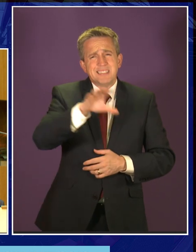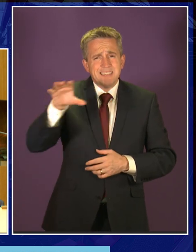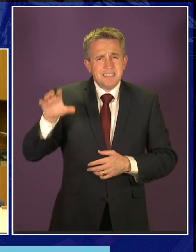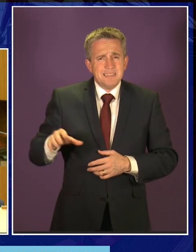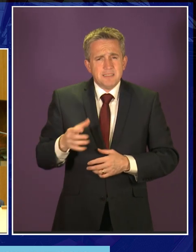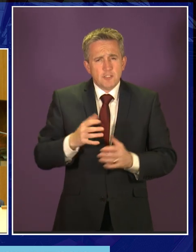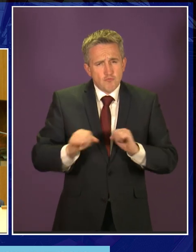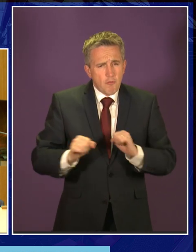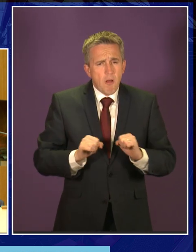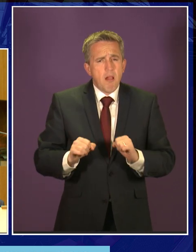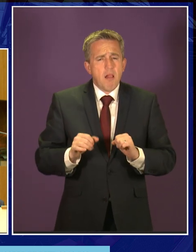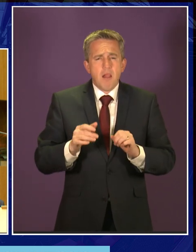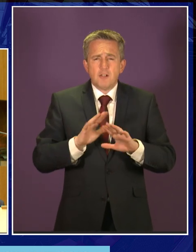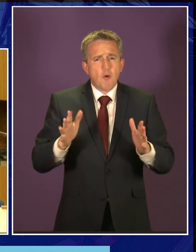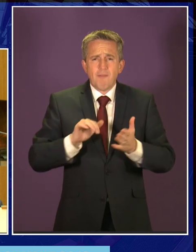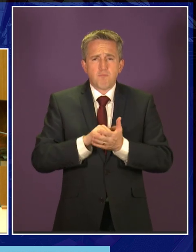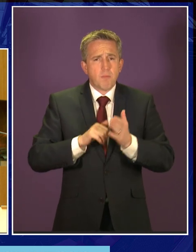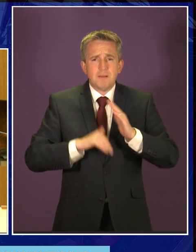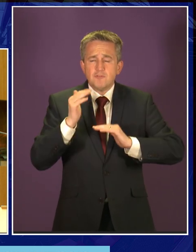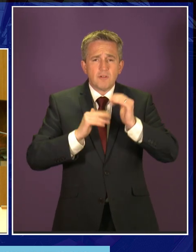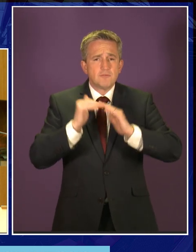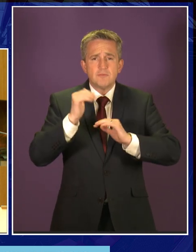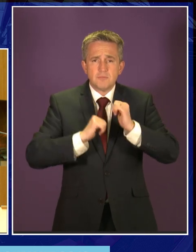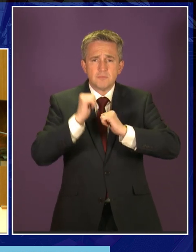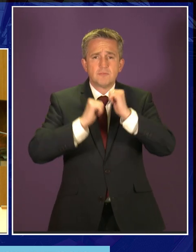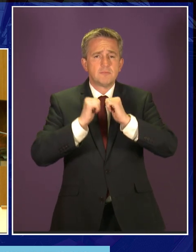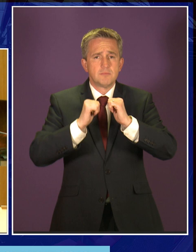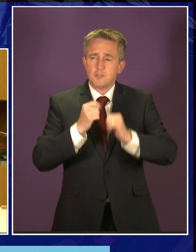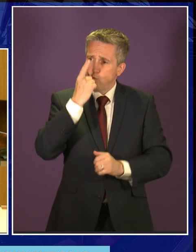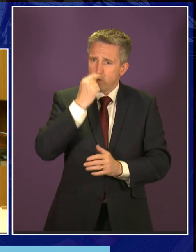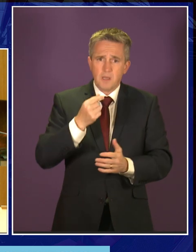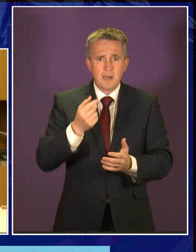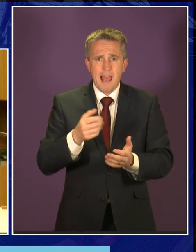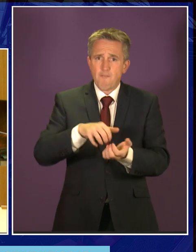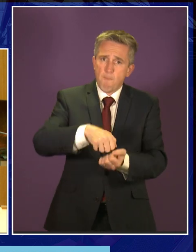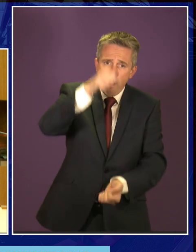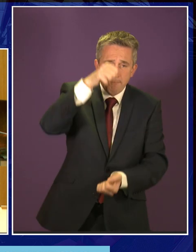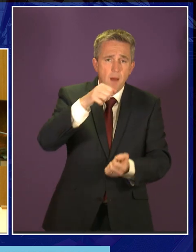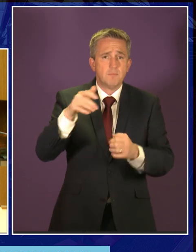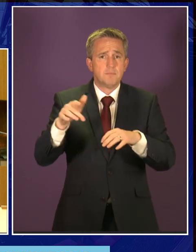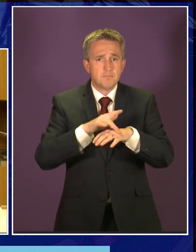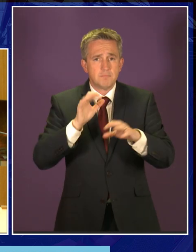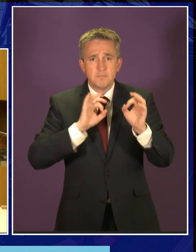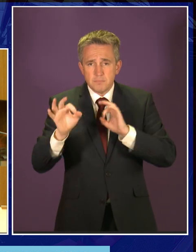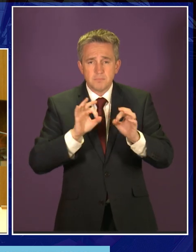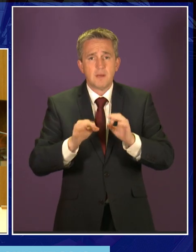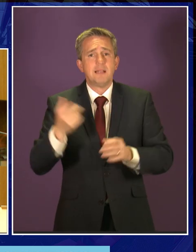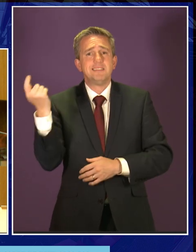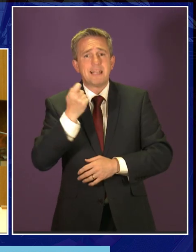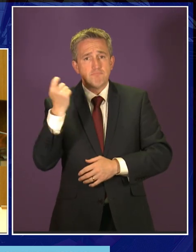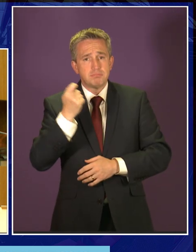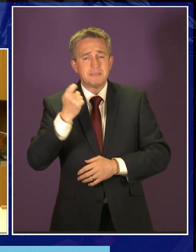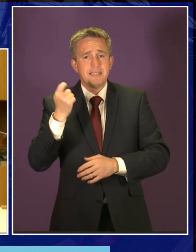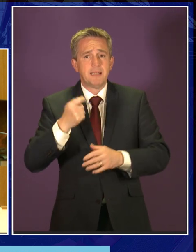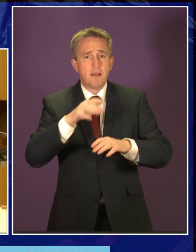lively infrastructures, using pilot, pop-up and experimental spaces, creating temporary structures